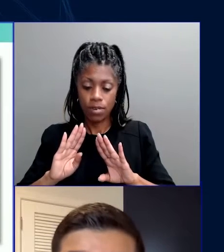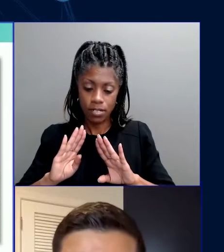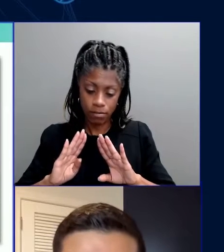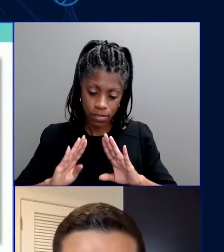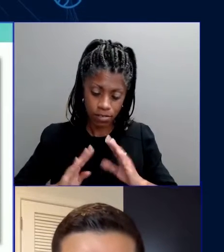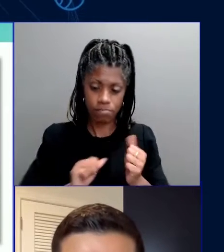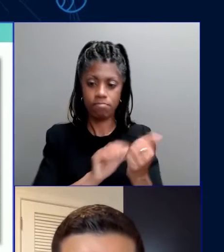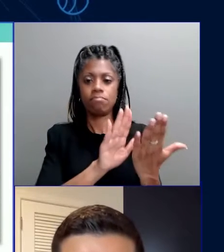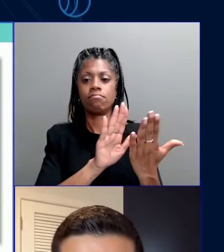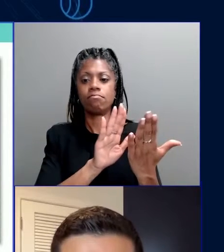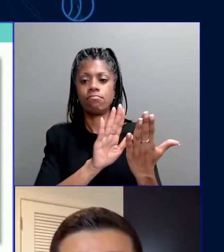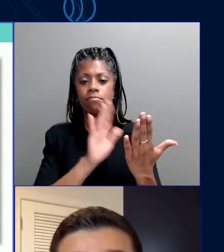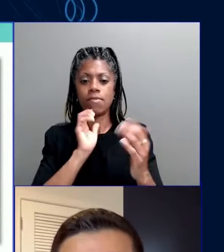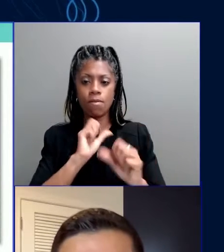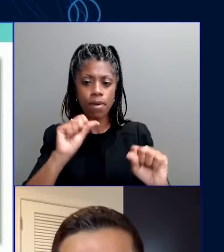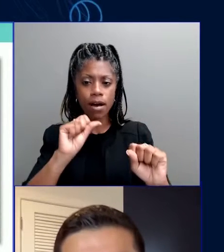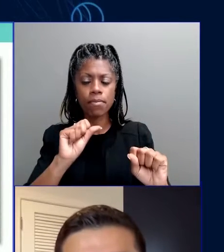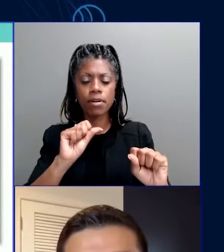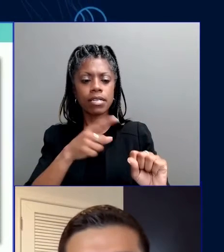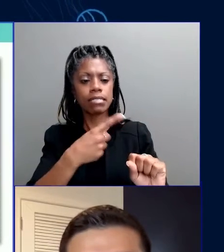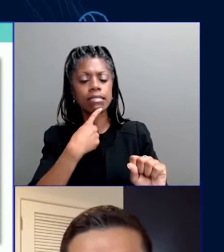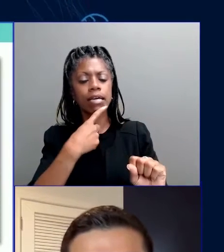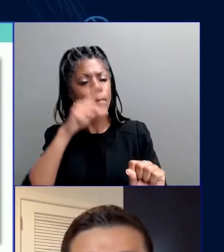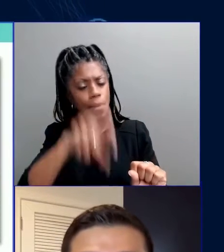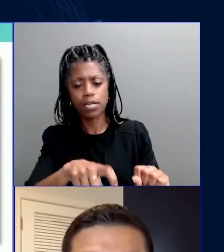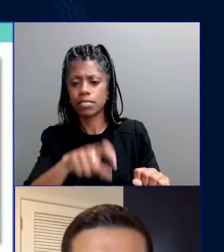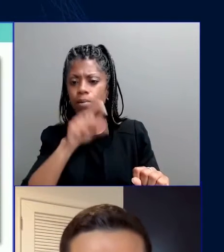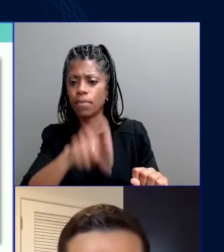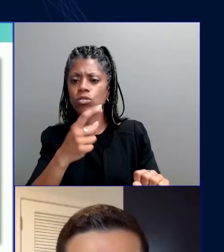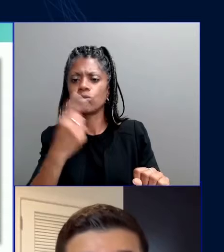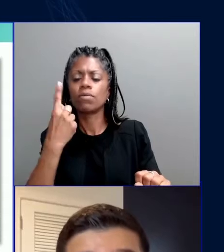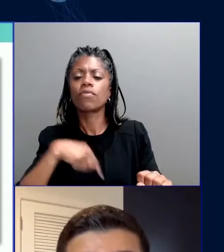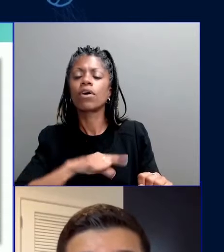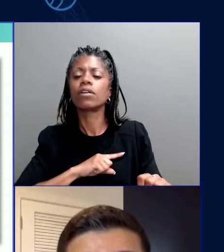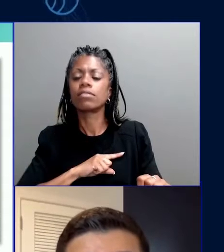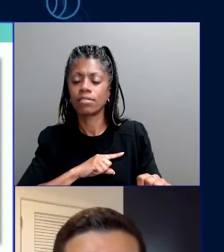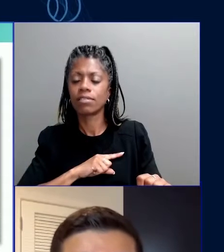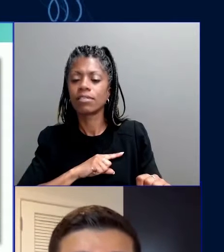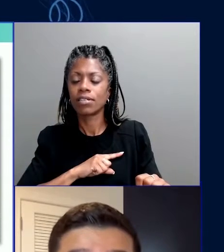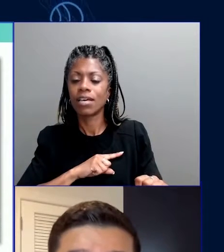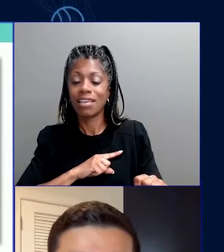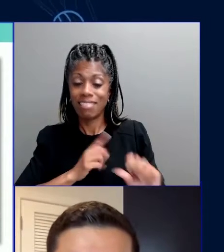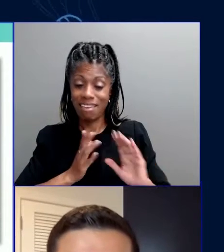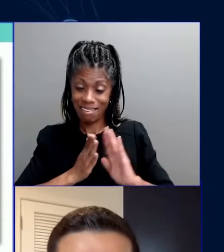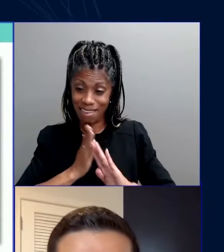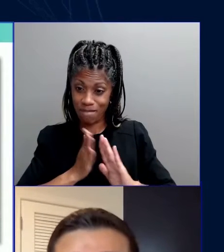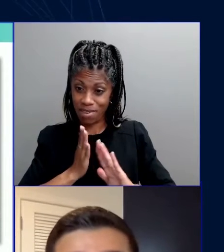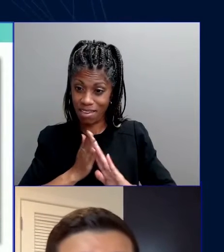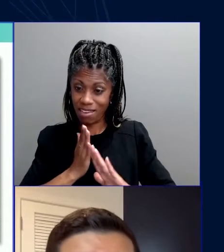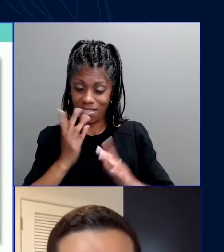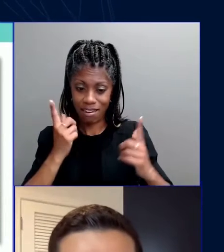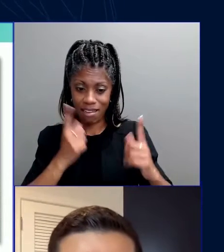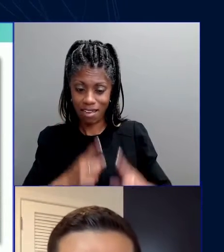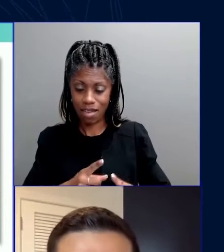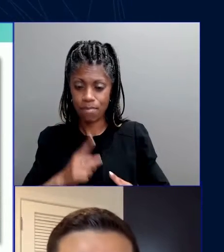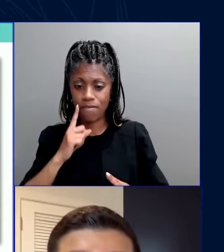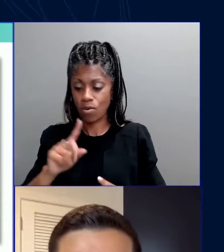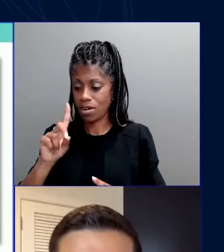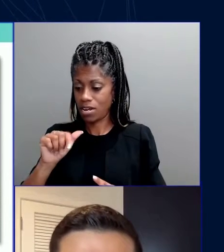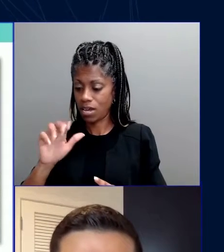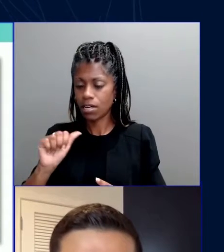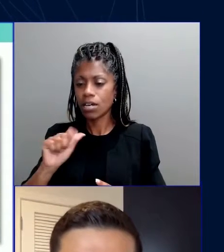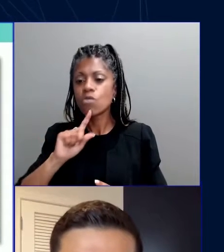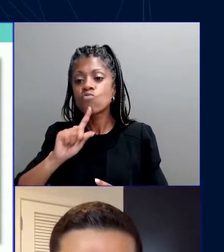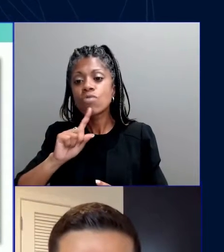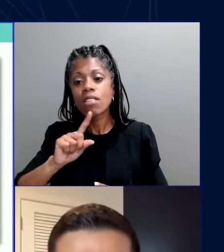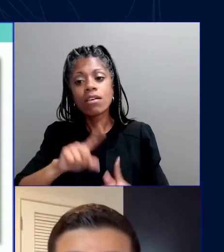our communities. The reality is that the campaign for what became DACA really started in 2012, when President Obama and his